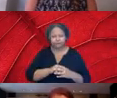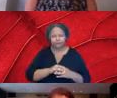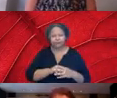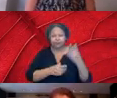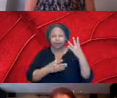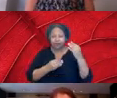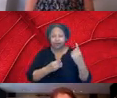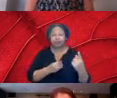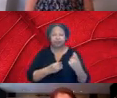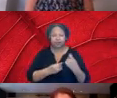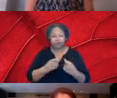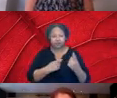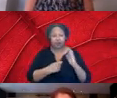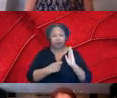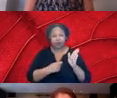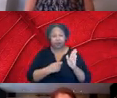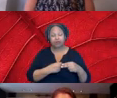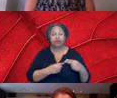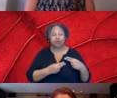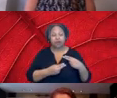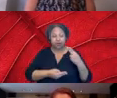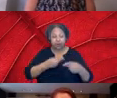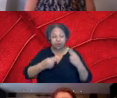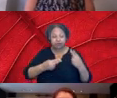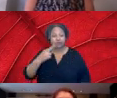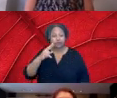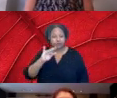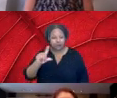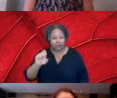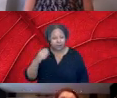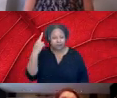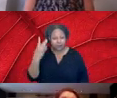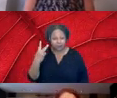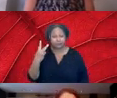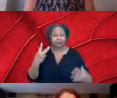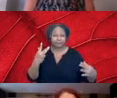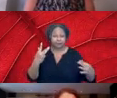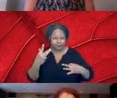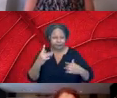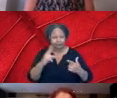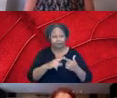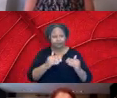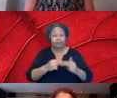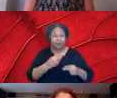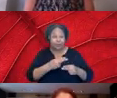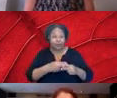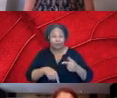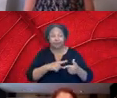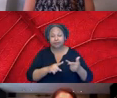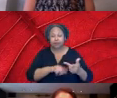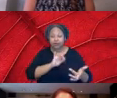will include a nomination rationale, your name and contact